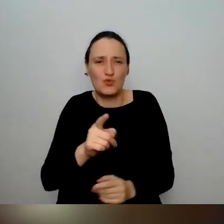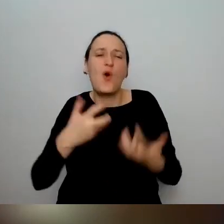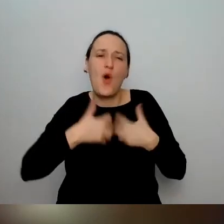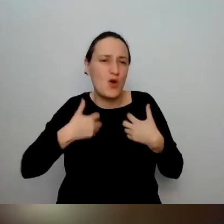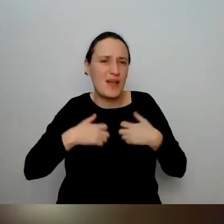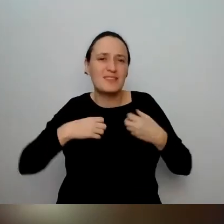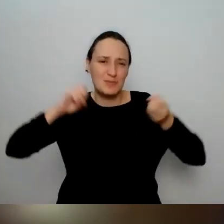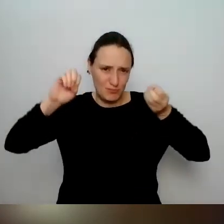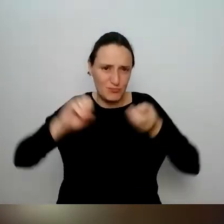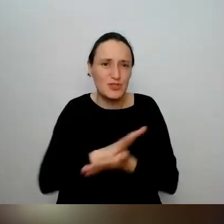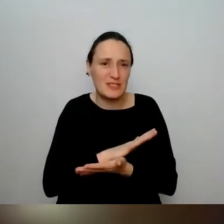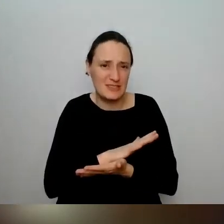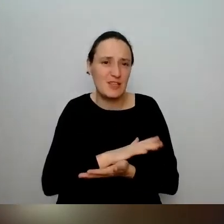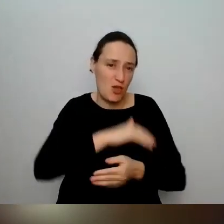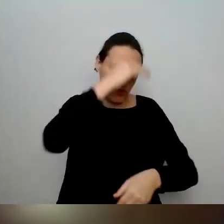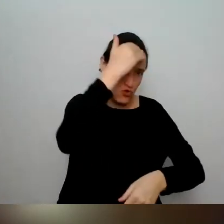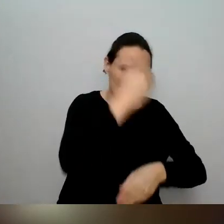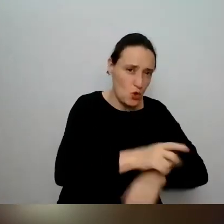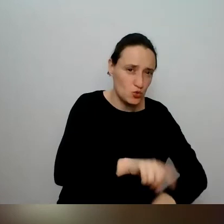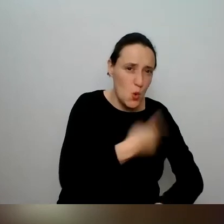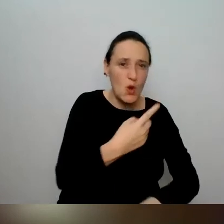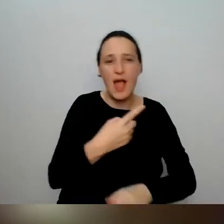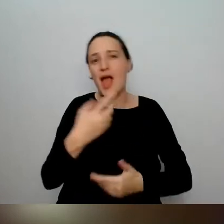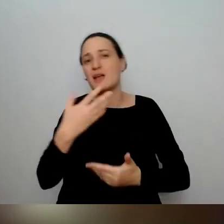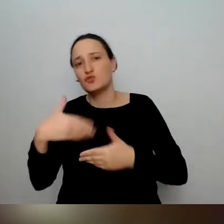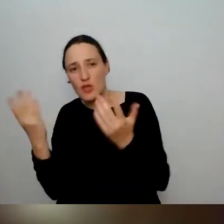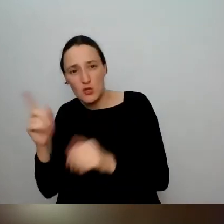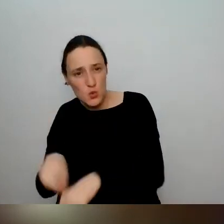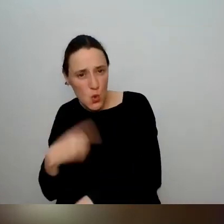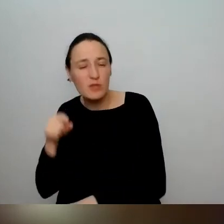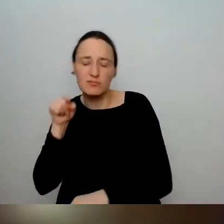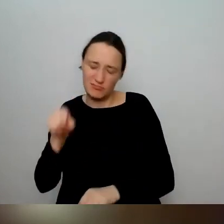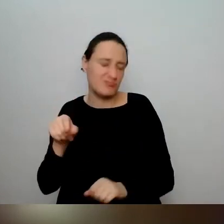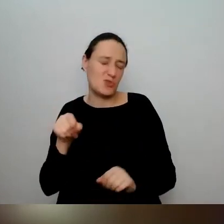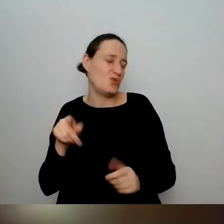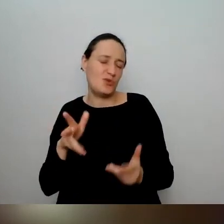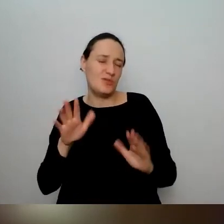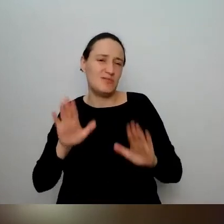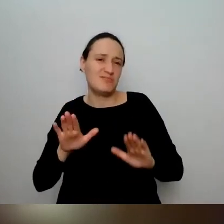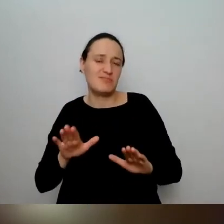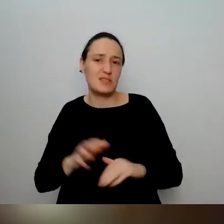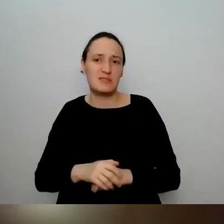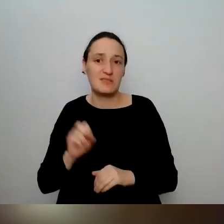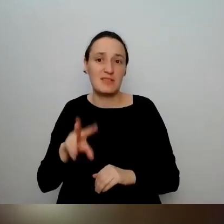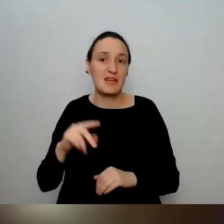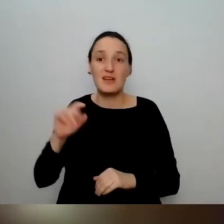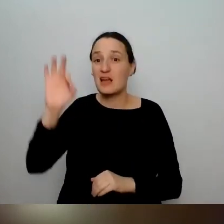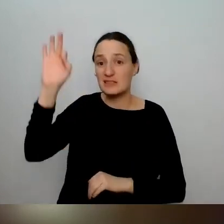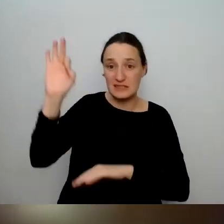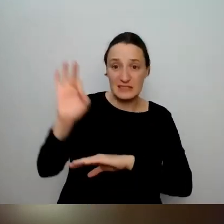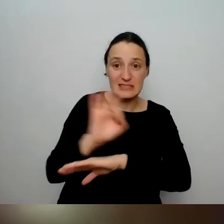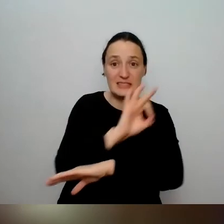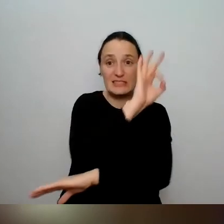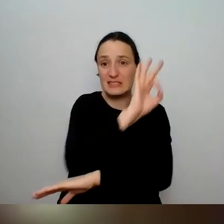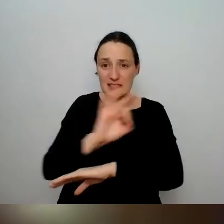black darkness, because that's just how light works. It shines it shines as bright as it does during the